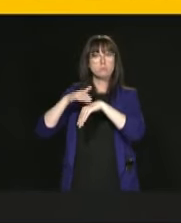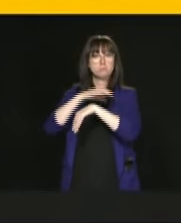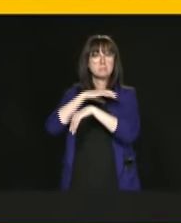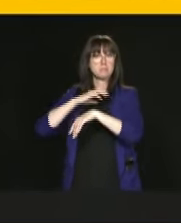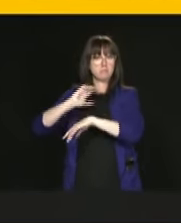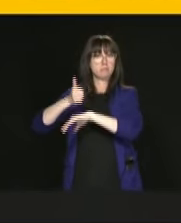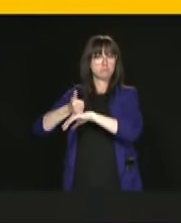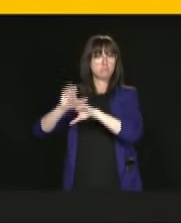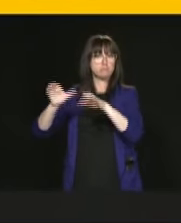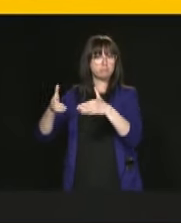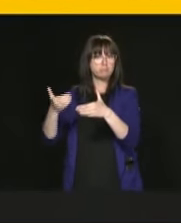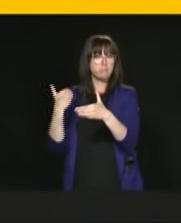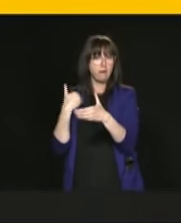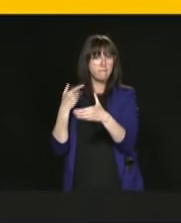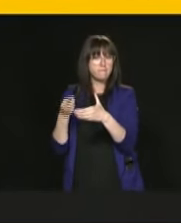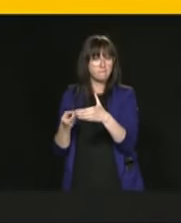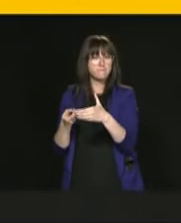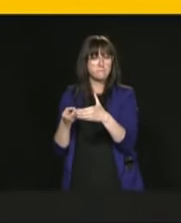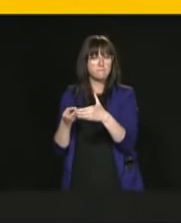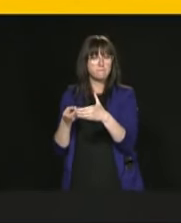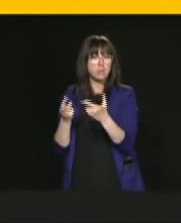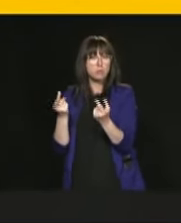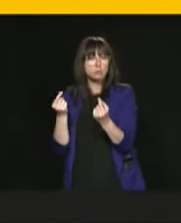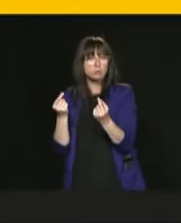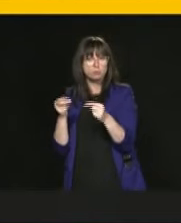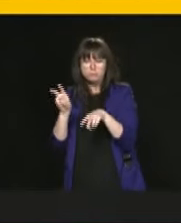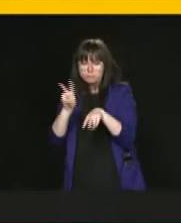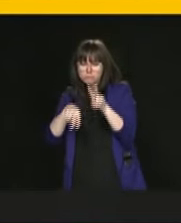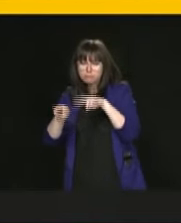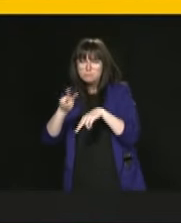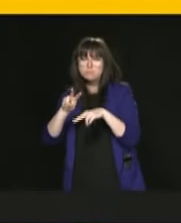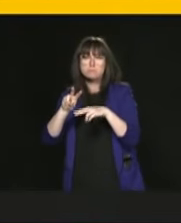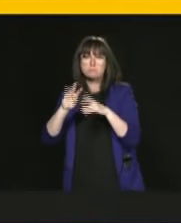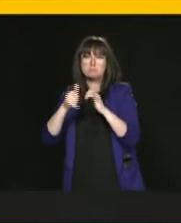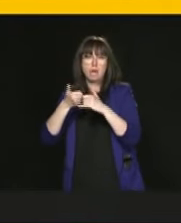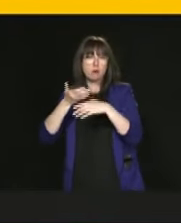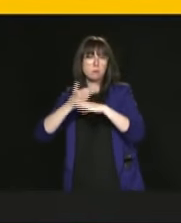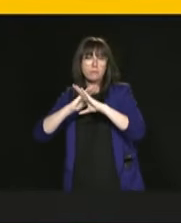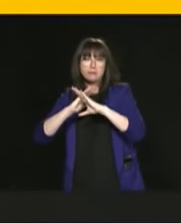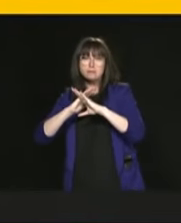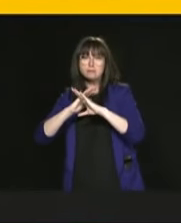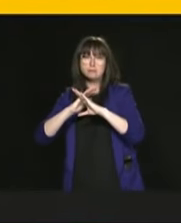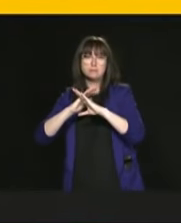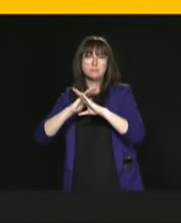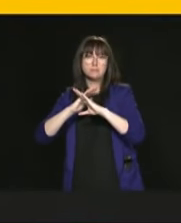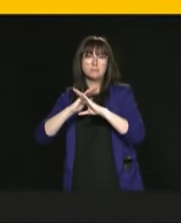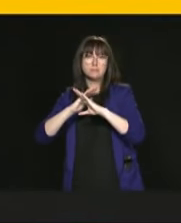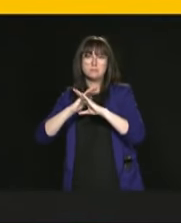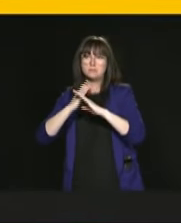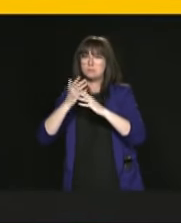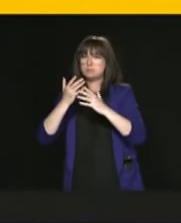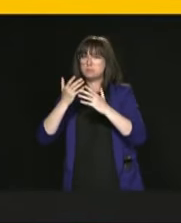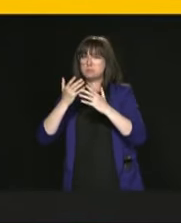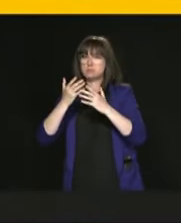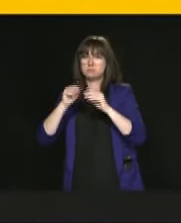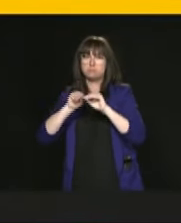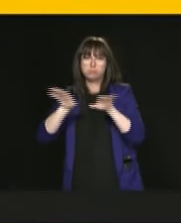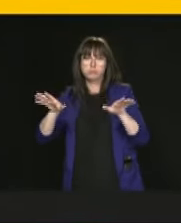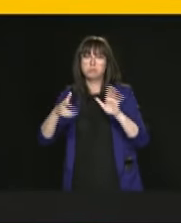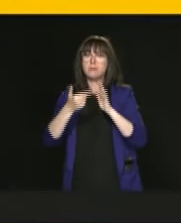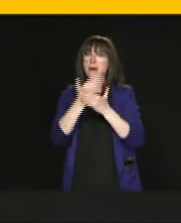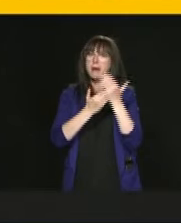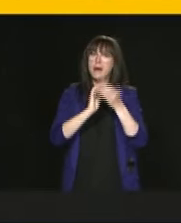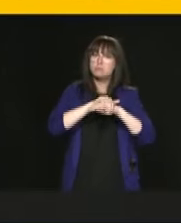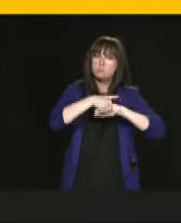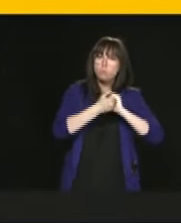which is looking at all measures, even preventive measures at the individual level, washing one's hands often, maintaining social distancing,